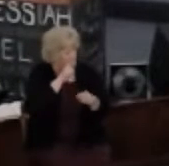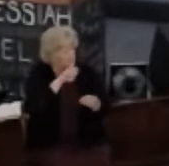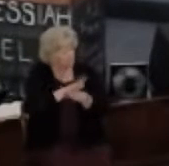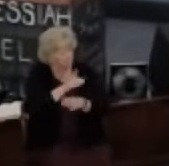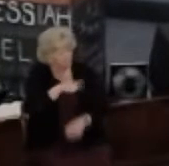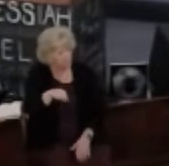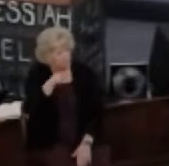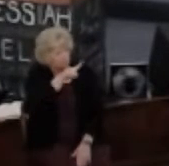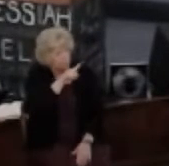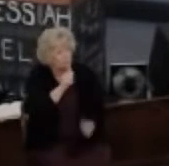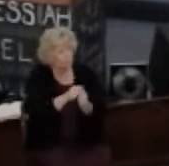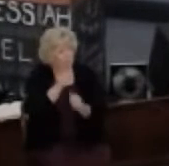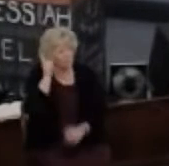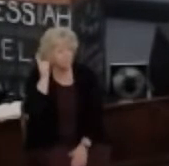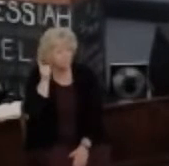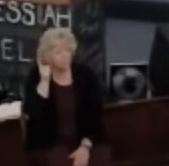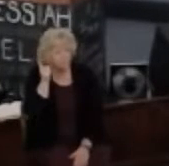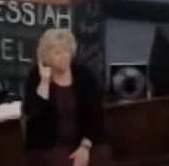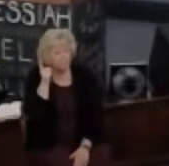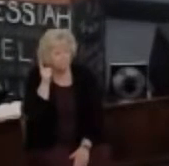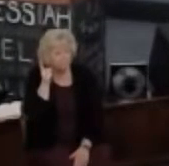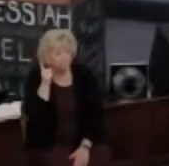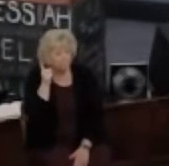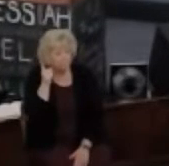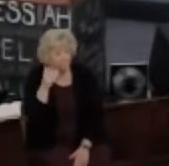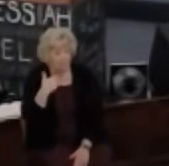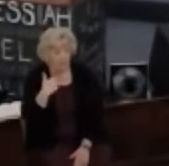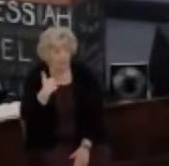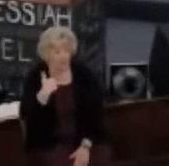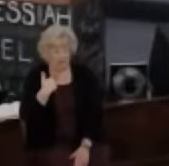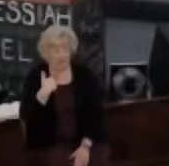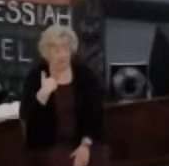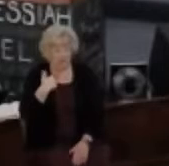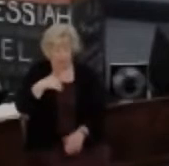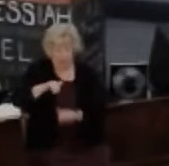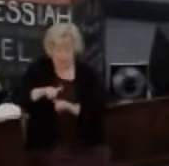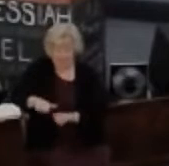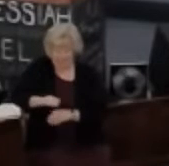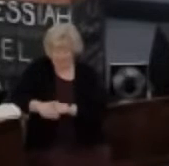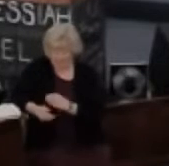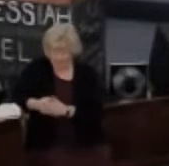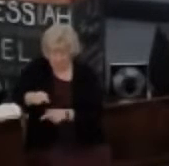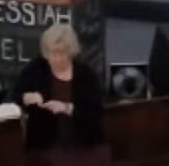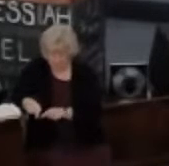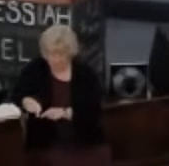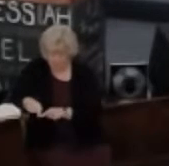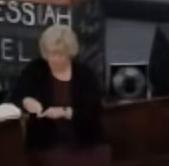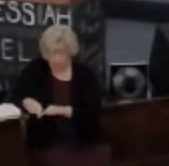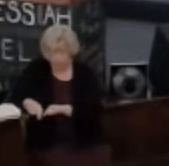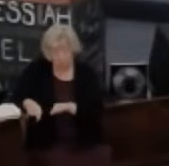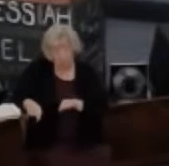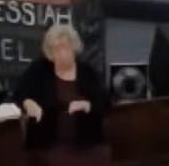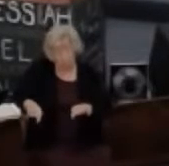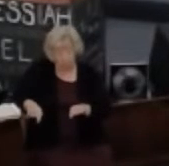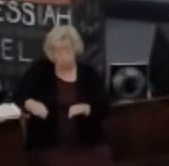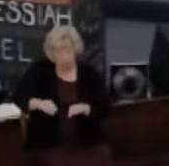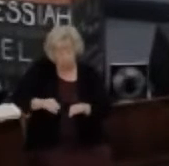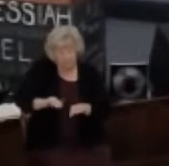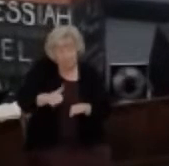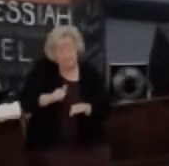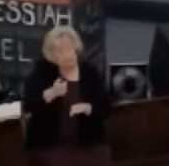Jesus? Have you just pushed out a little, or have you launched into the deep?